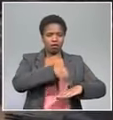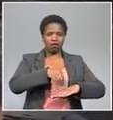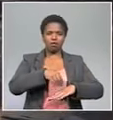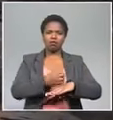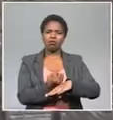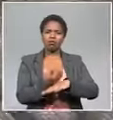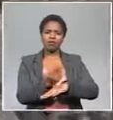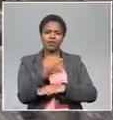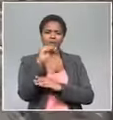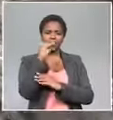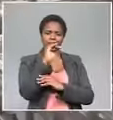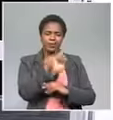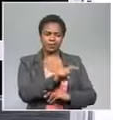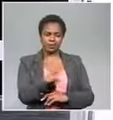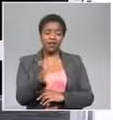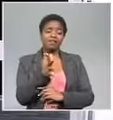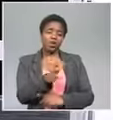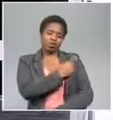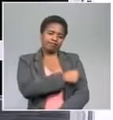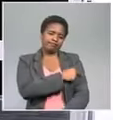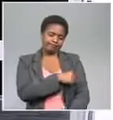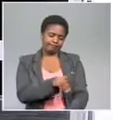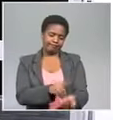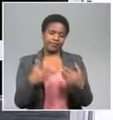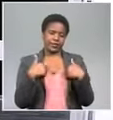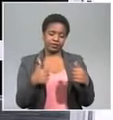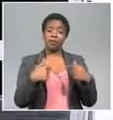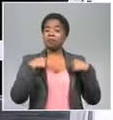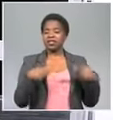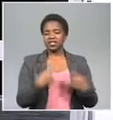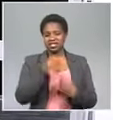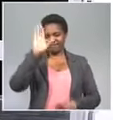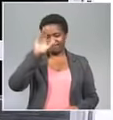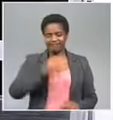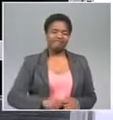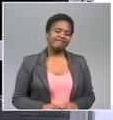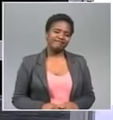cannabis production. From me and the team, it's a very good night.